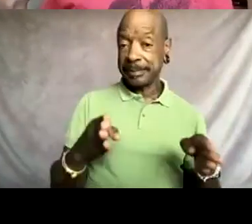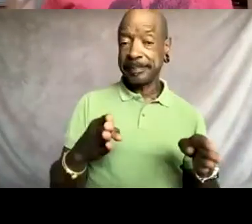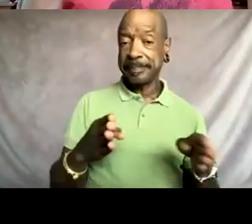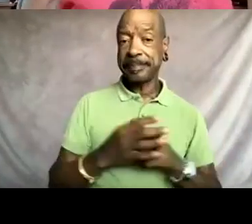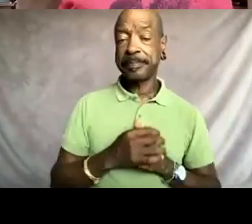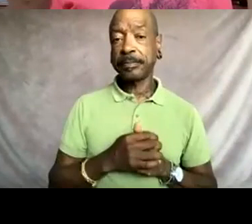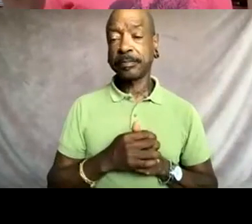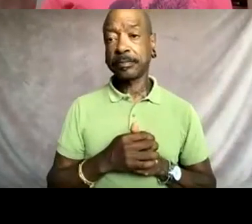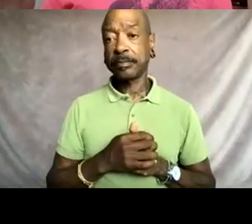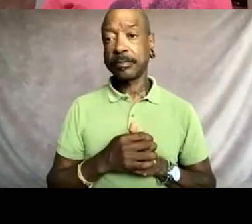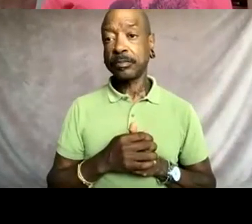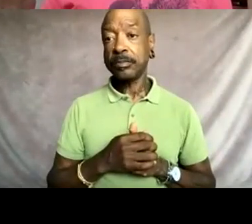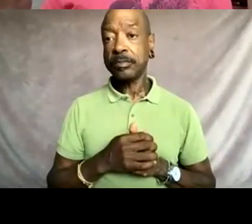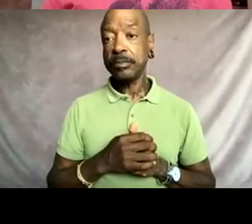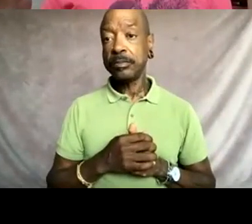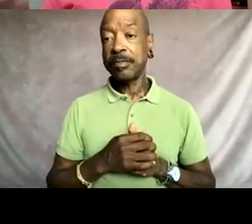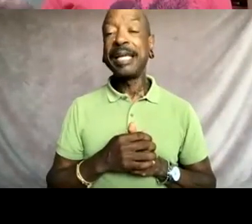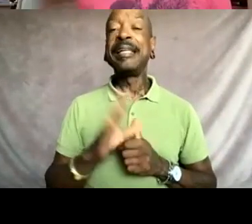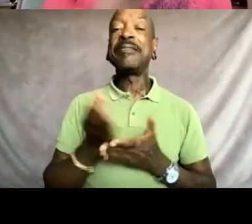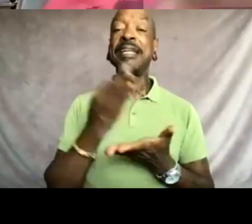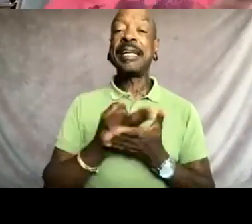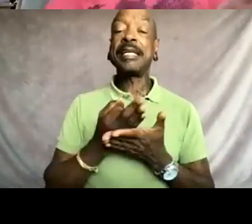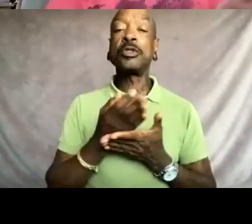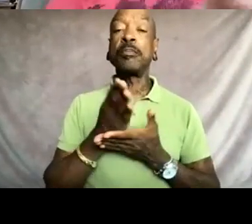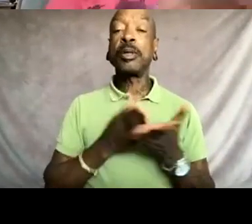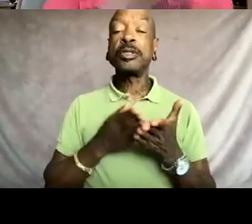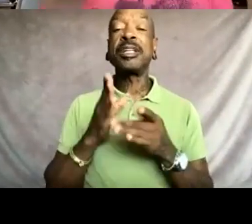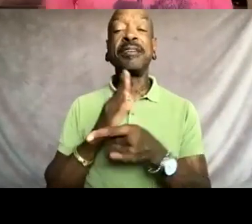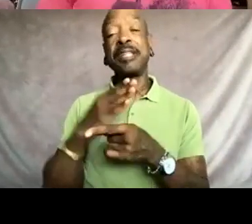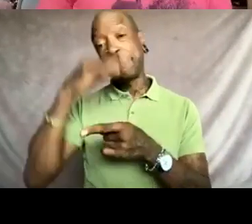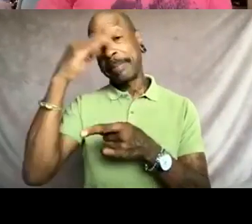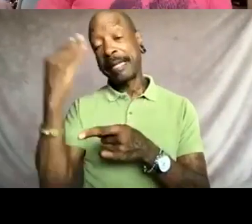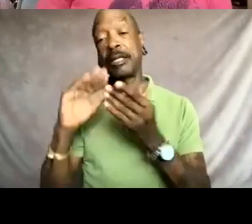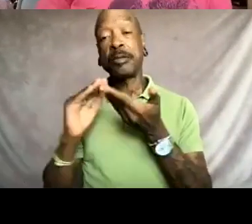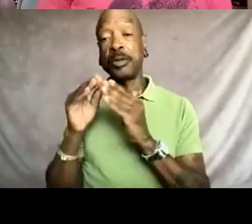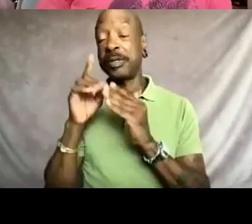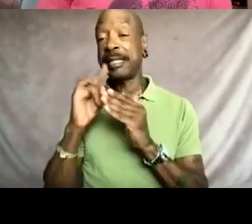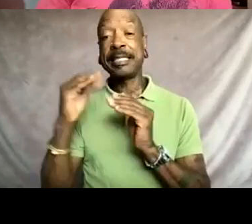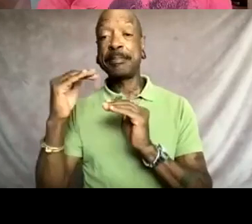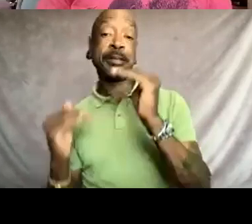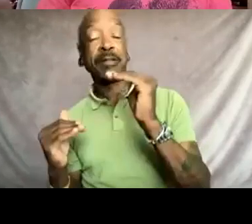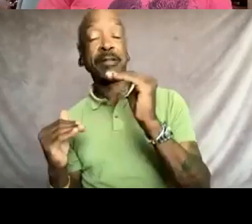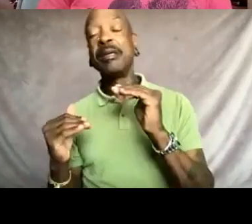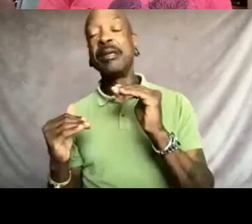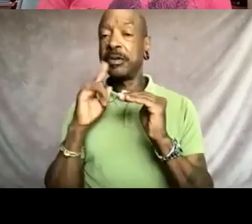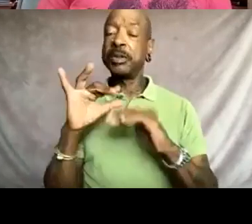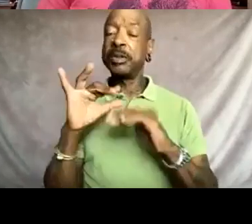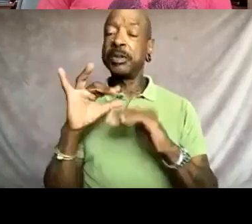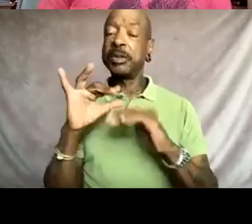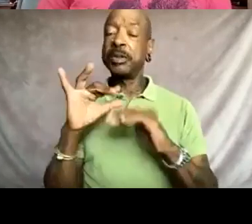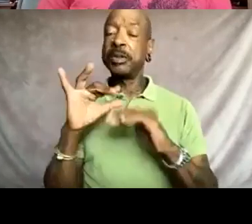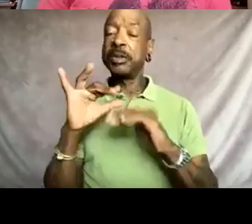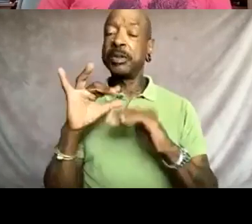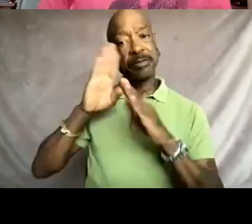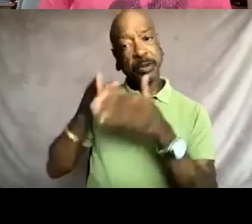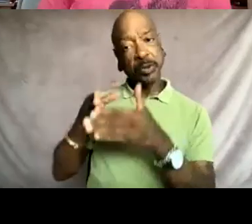where such a substantial portion of the Black community has been displaced, if you want to create housing that's targeted to the Black community, you